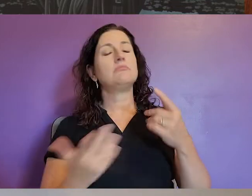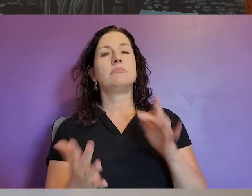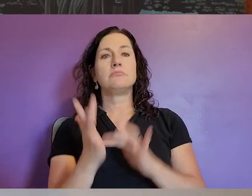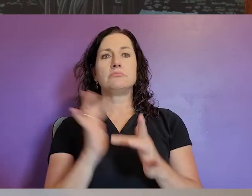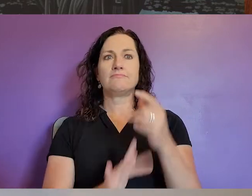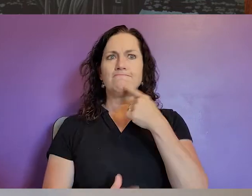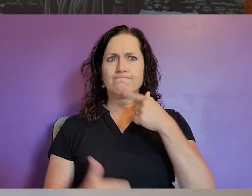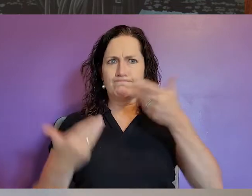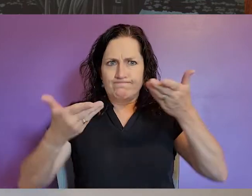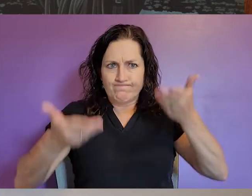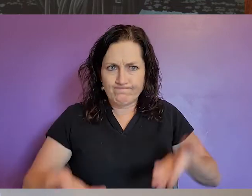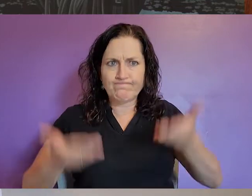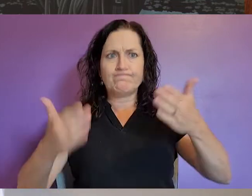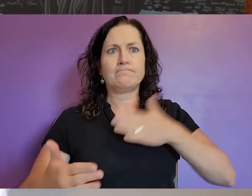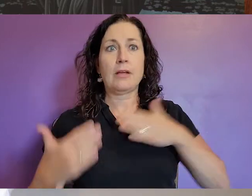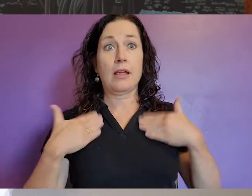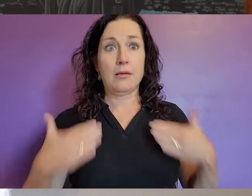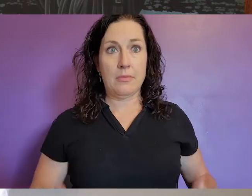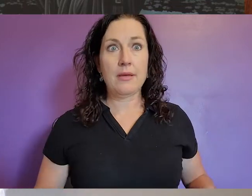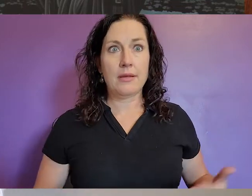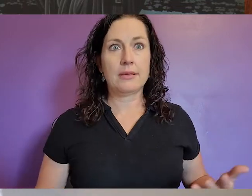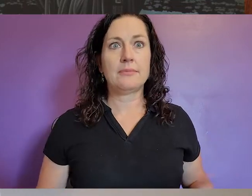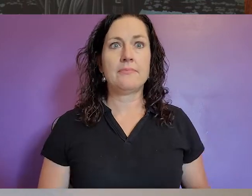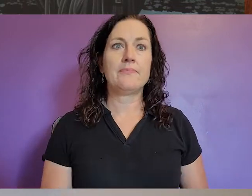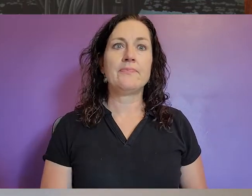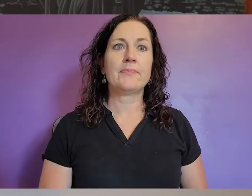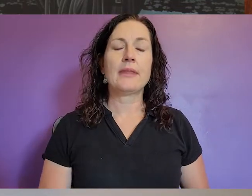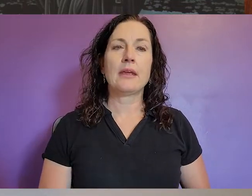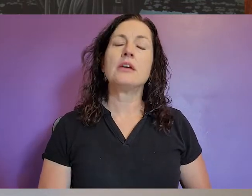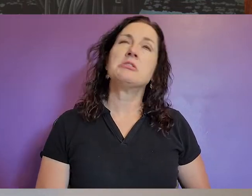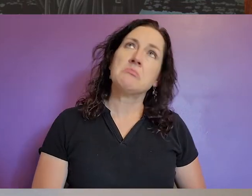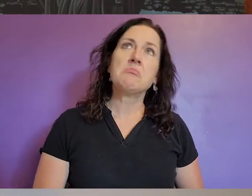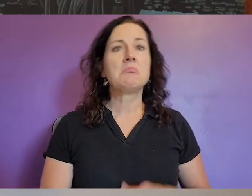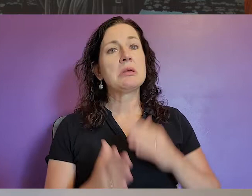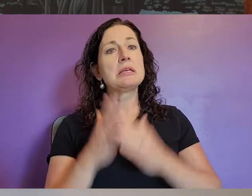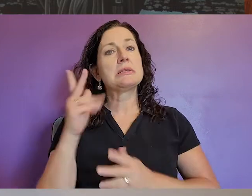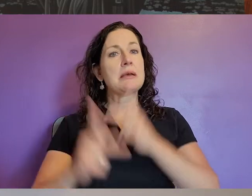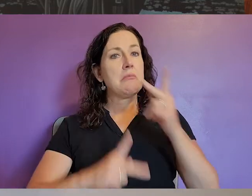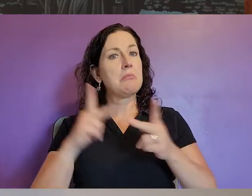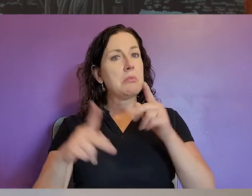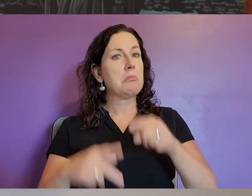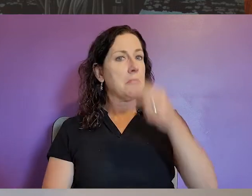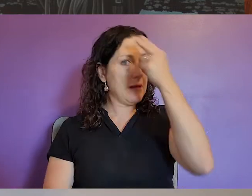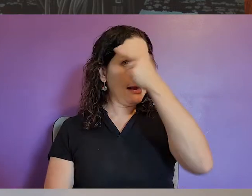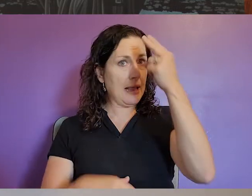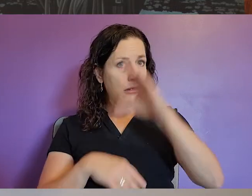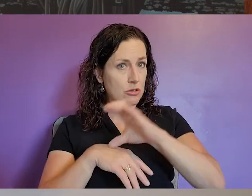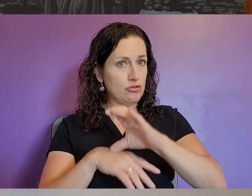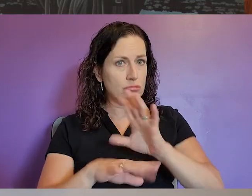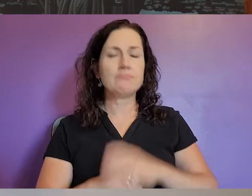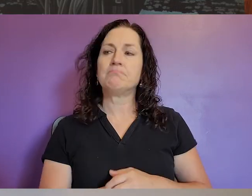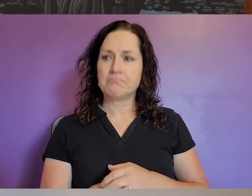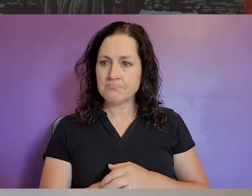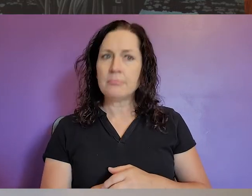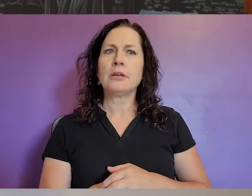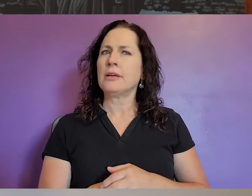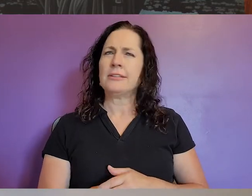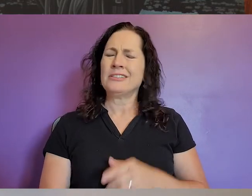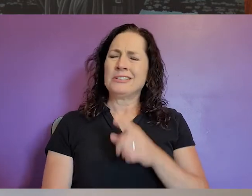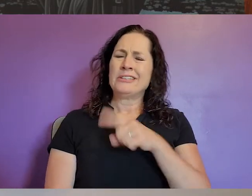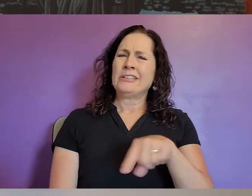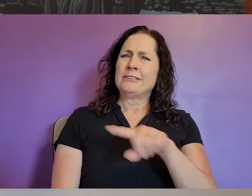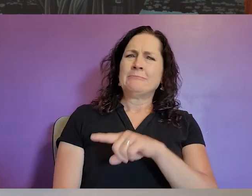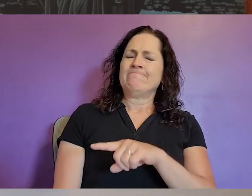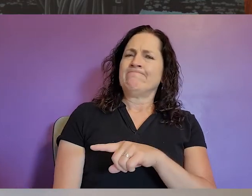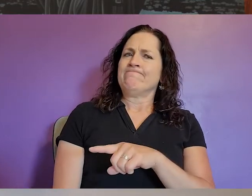my body. Now, there are people in the Catholic Church